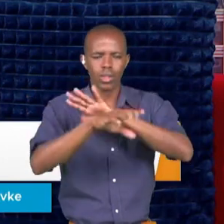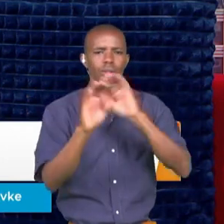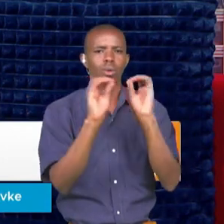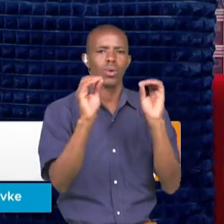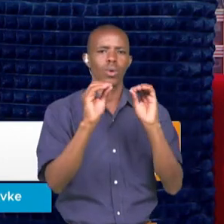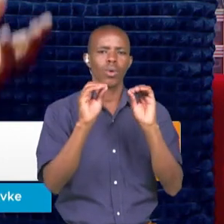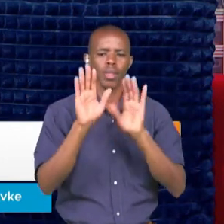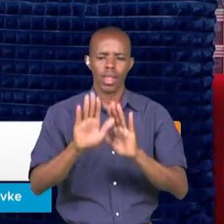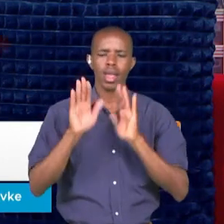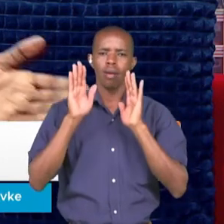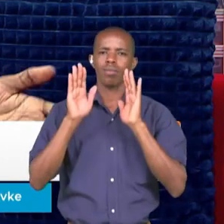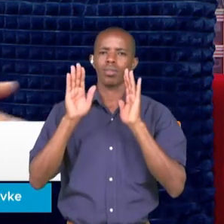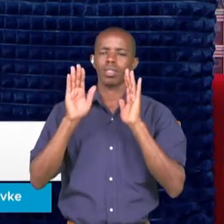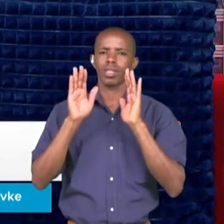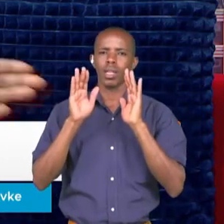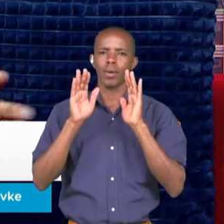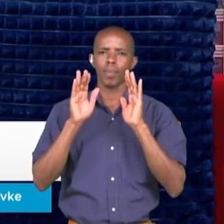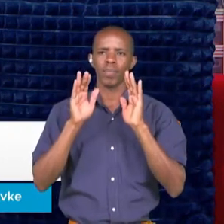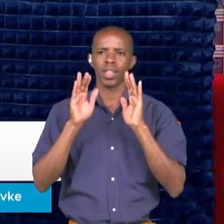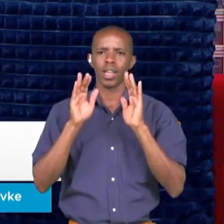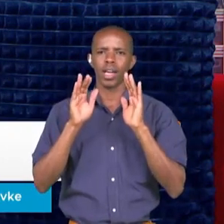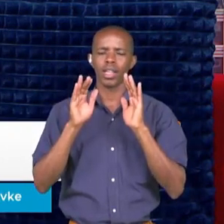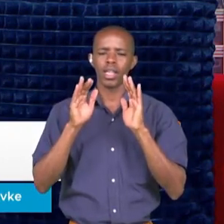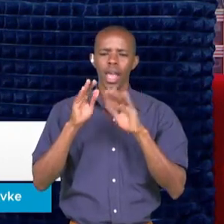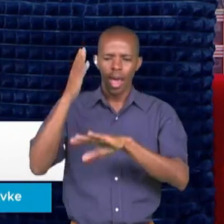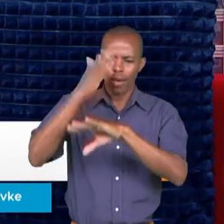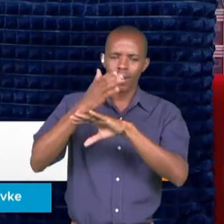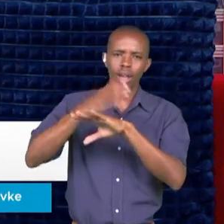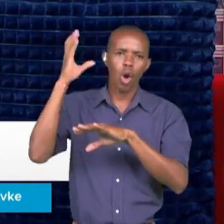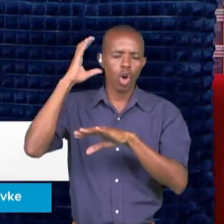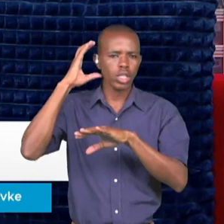can avoid now getting into these unscrupulous colleges where they would get